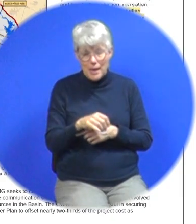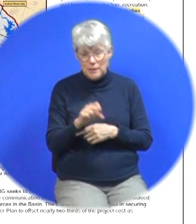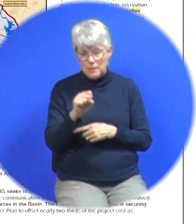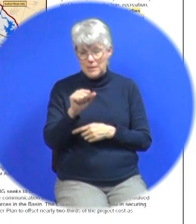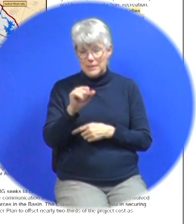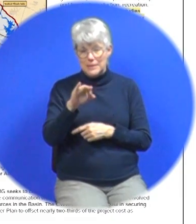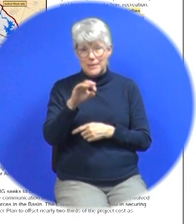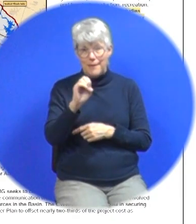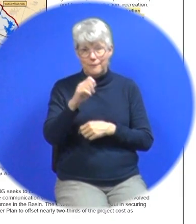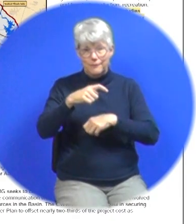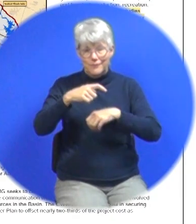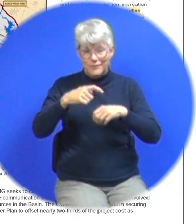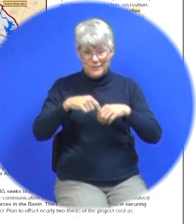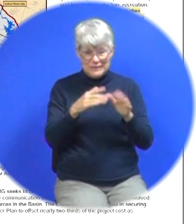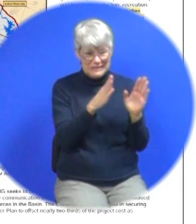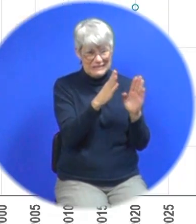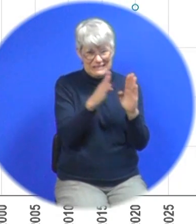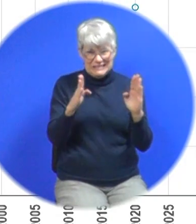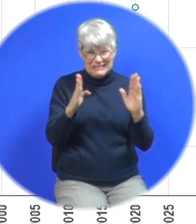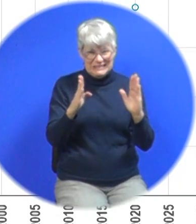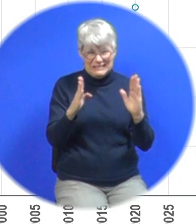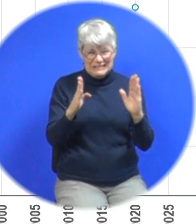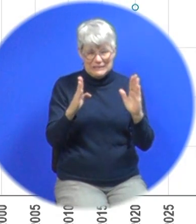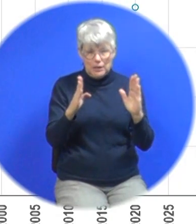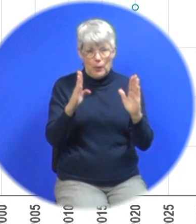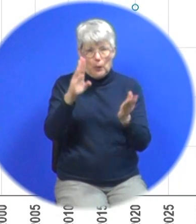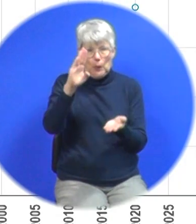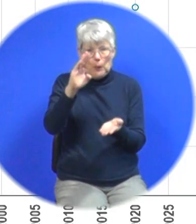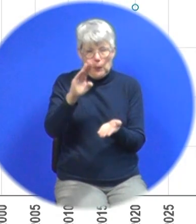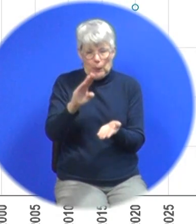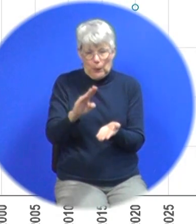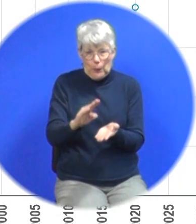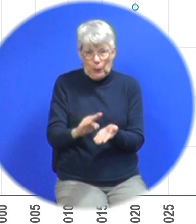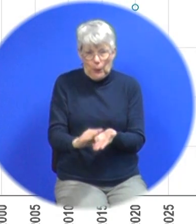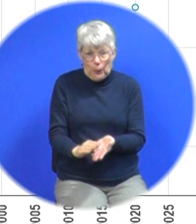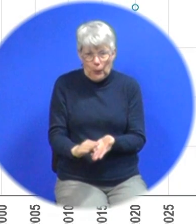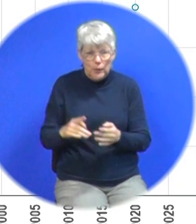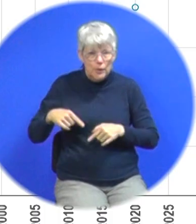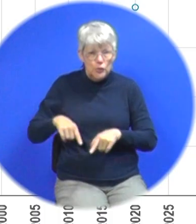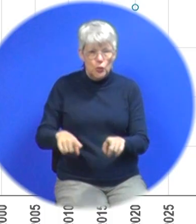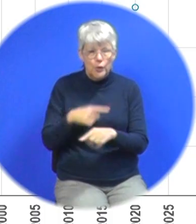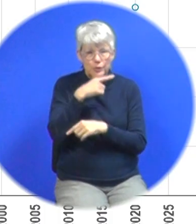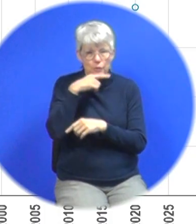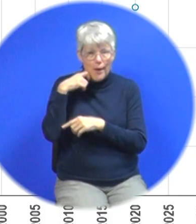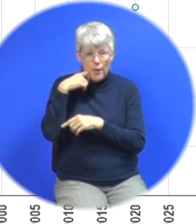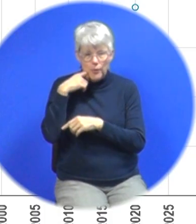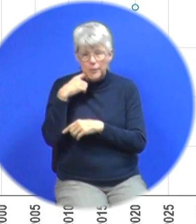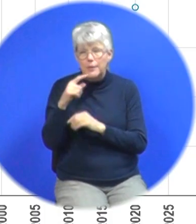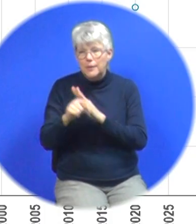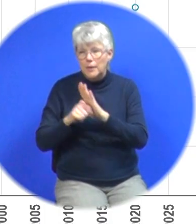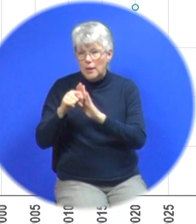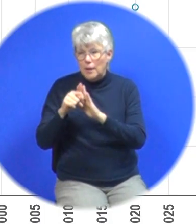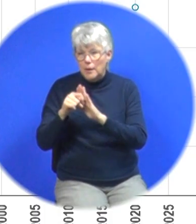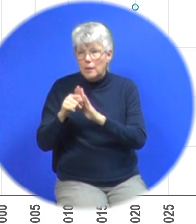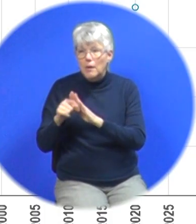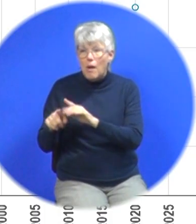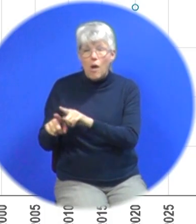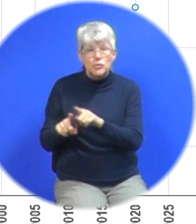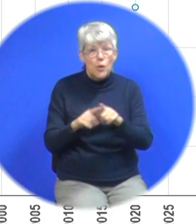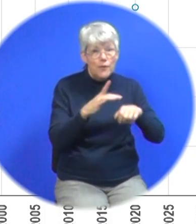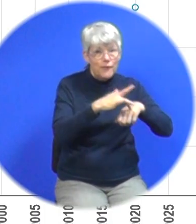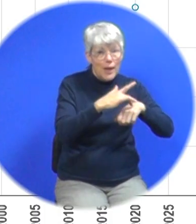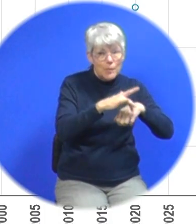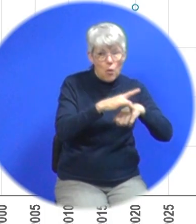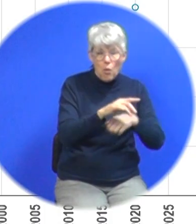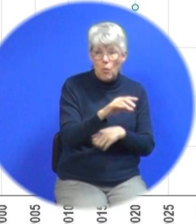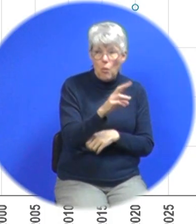important during drought conditions. Keep in mind also, our engineers have looked at the availability of water in the Catawba River, and